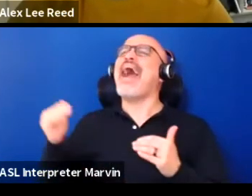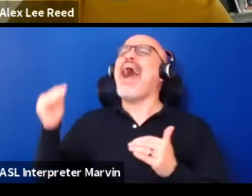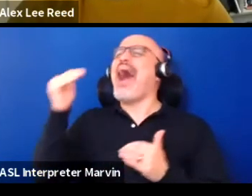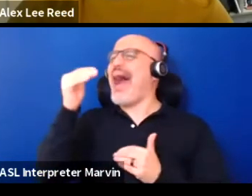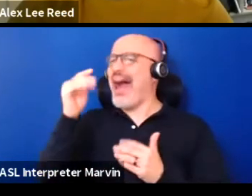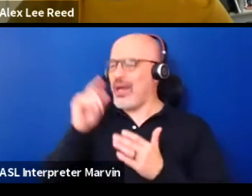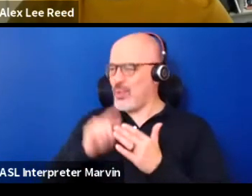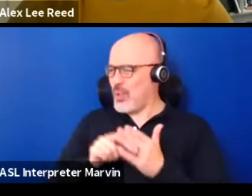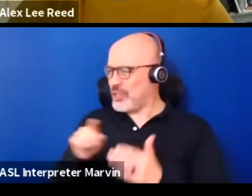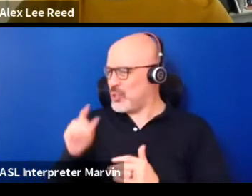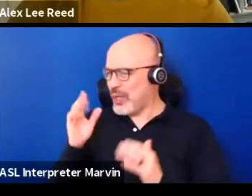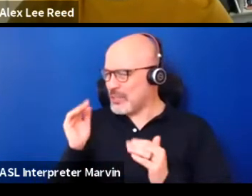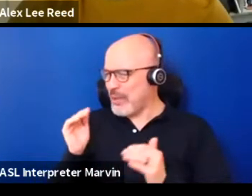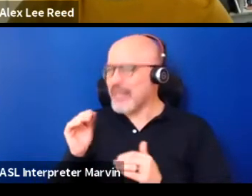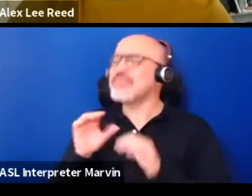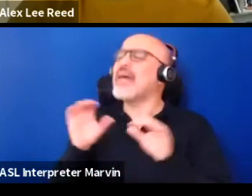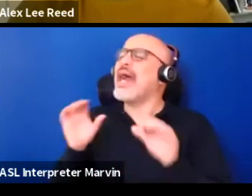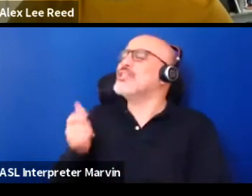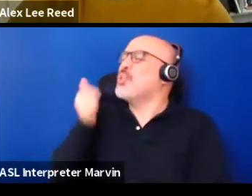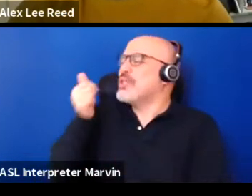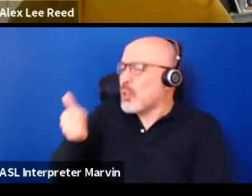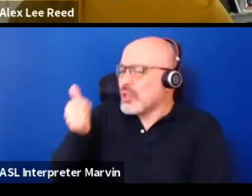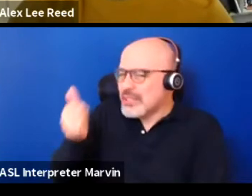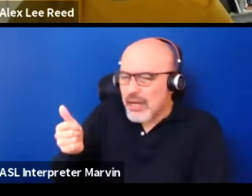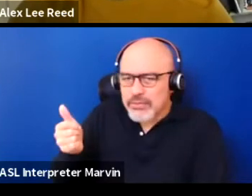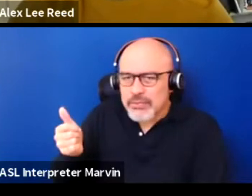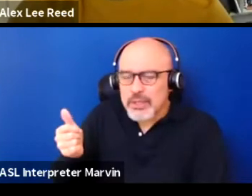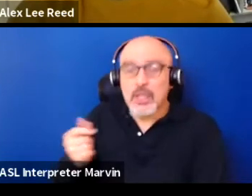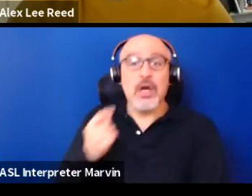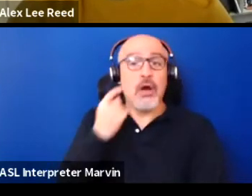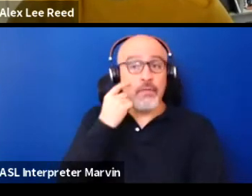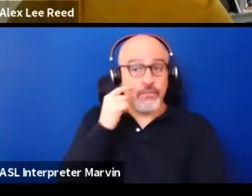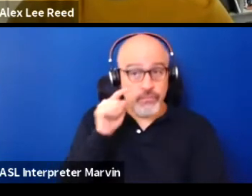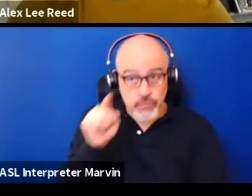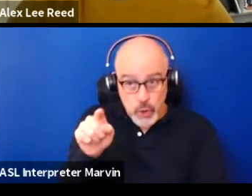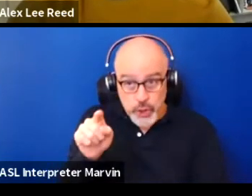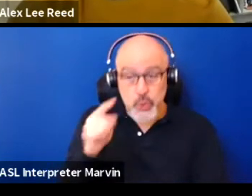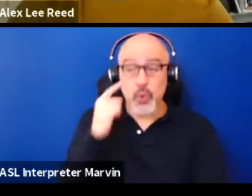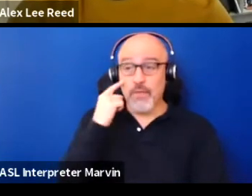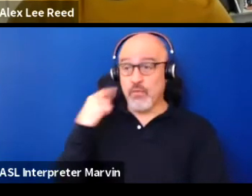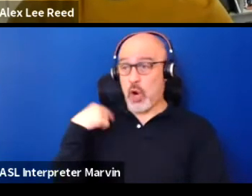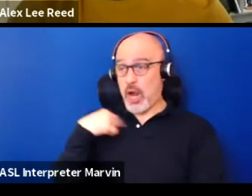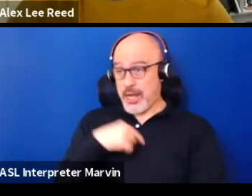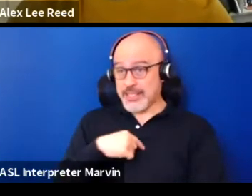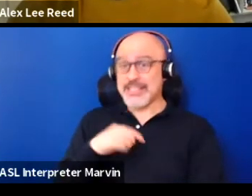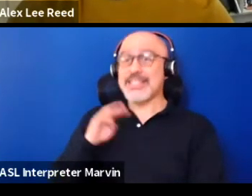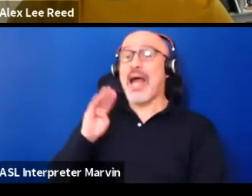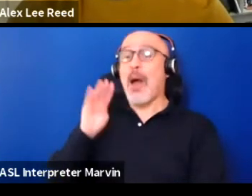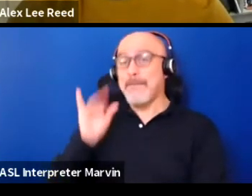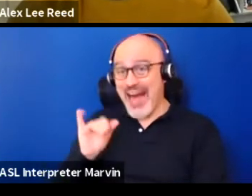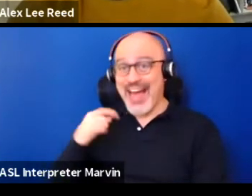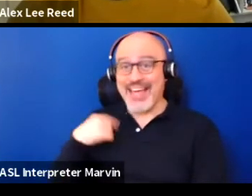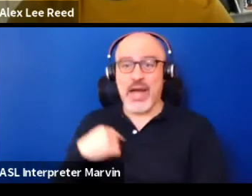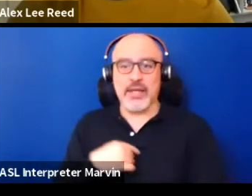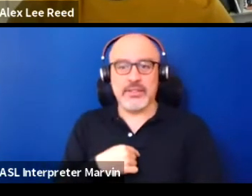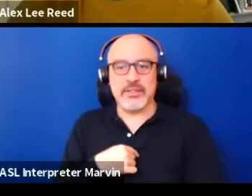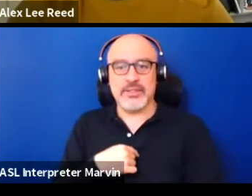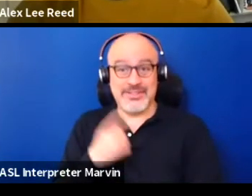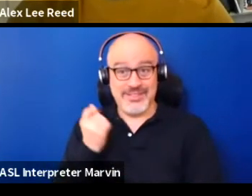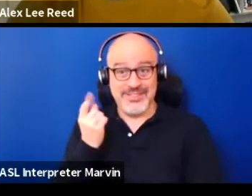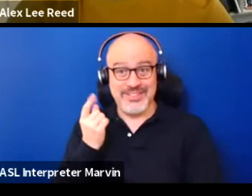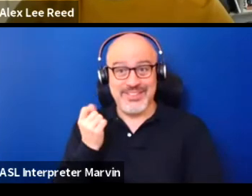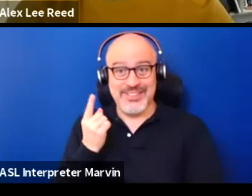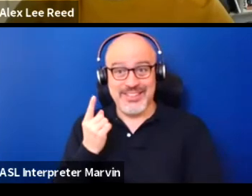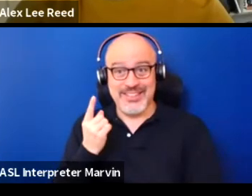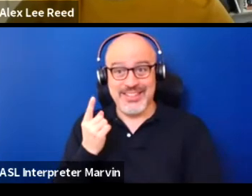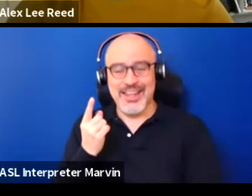it yourself. We have to do for you, for us, by us, right?" And so, I have a